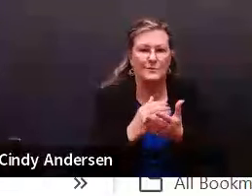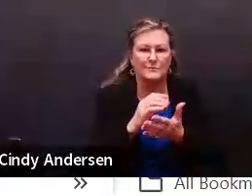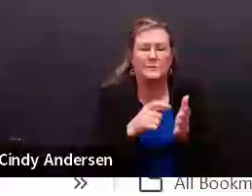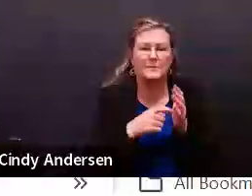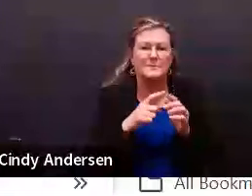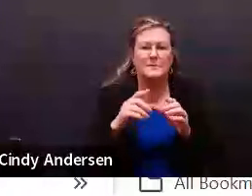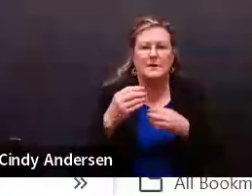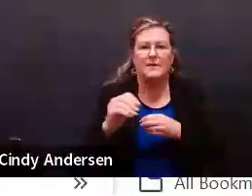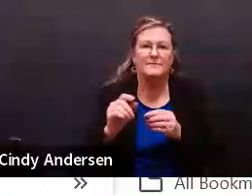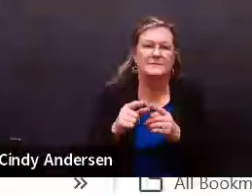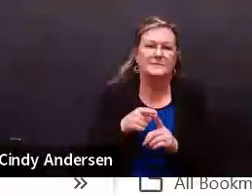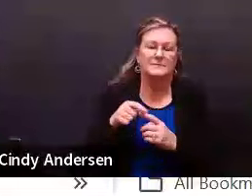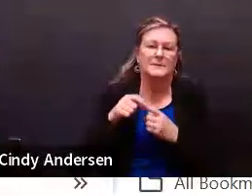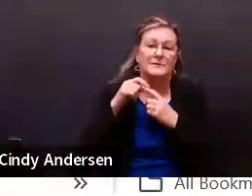programs